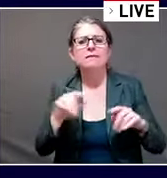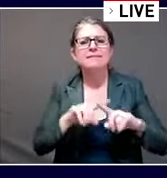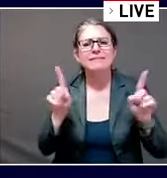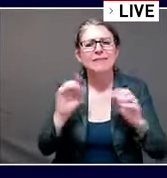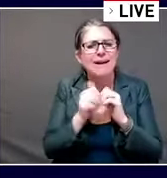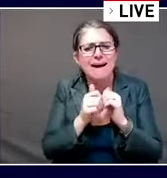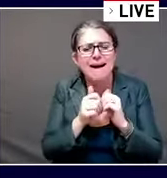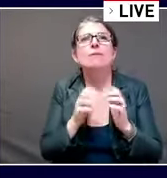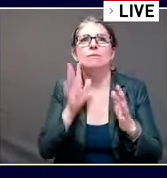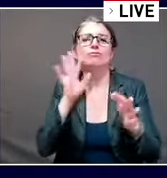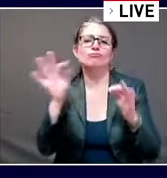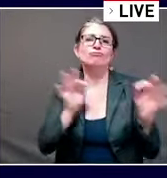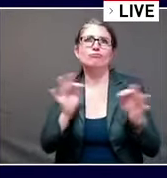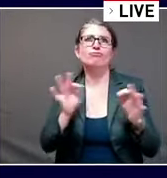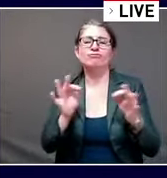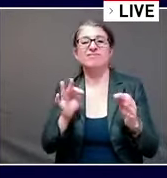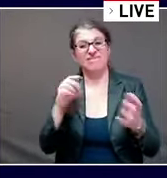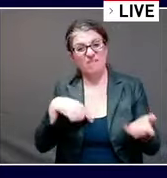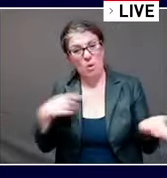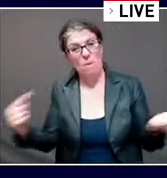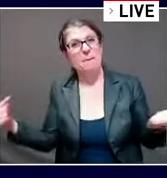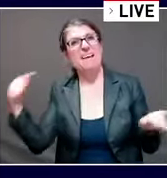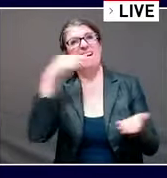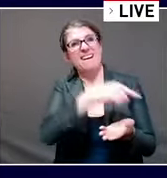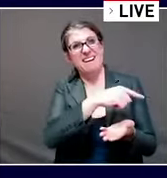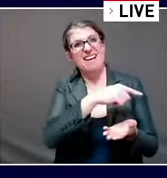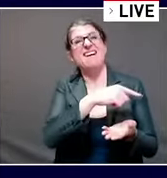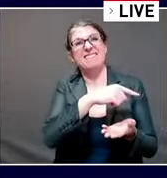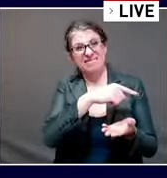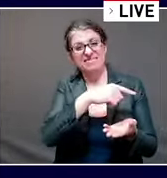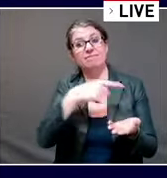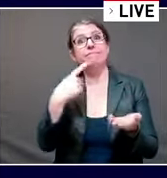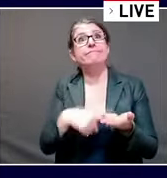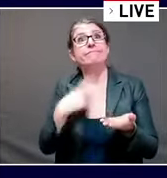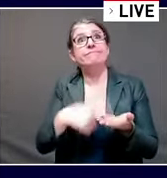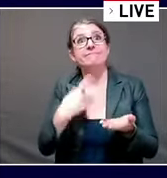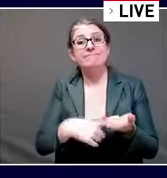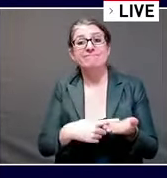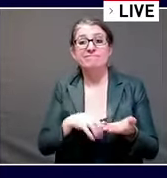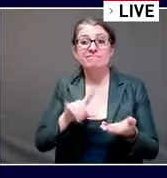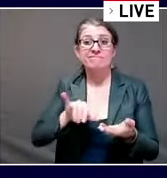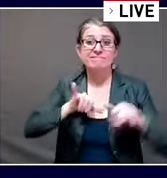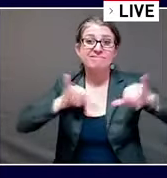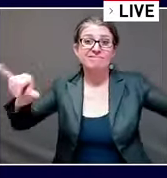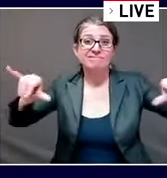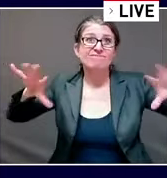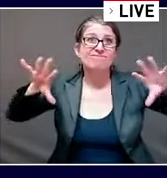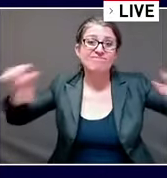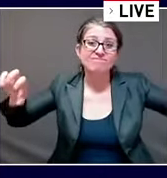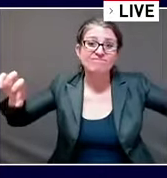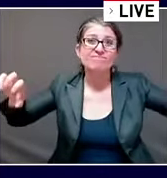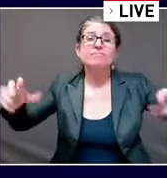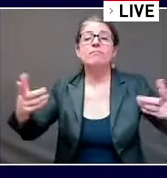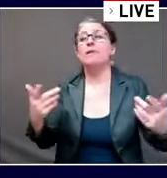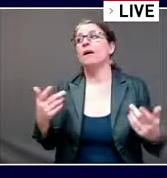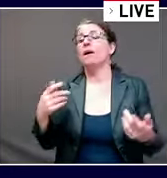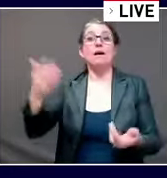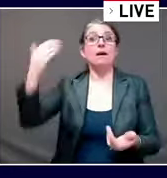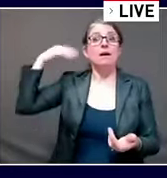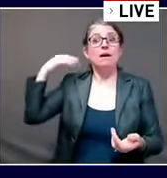isolation, depression, difficulty grappling and coping, to say nothing of the strain on the healthcare system and healthcare